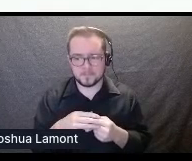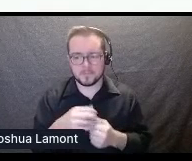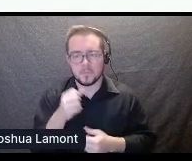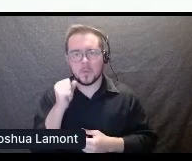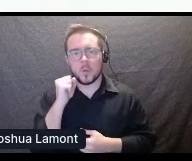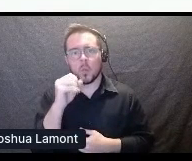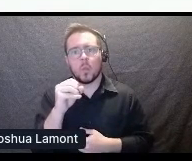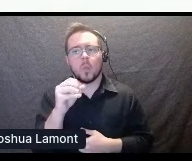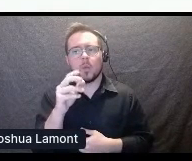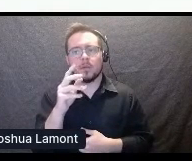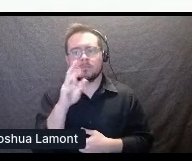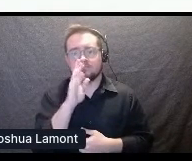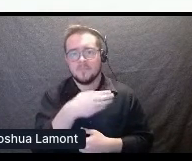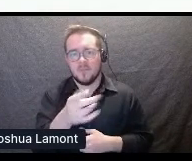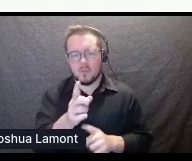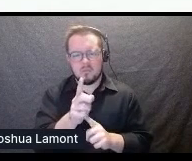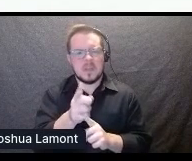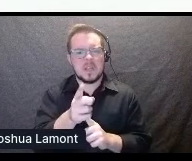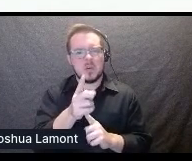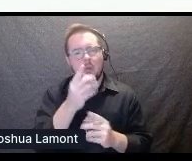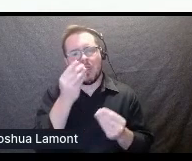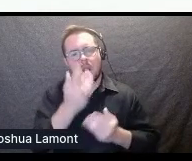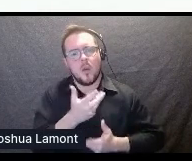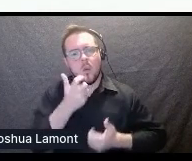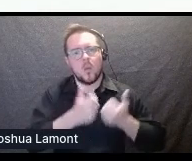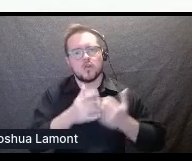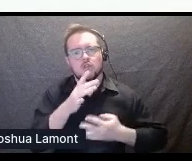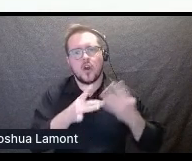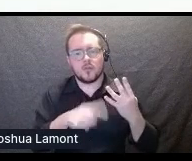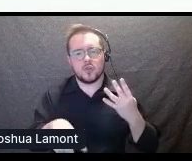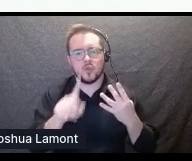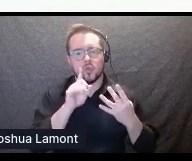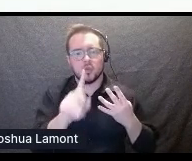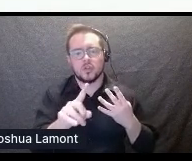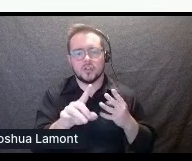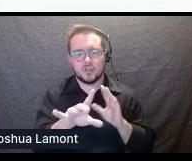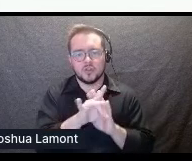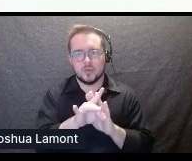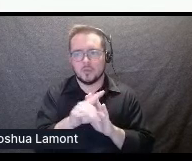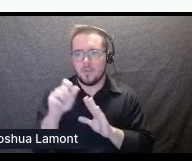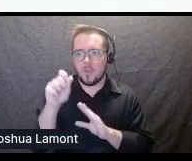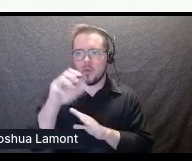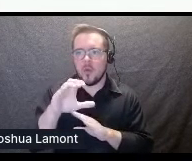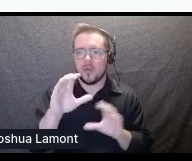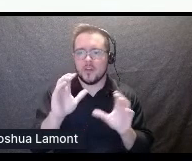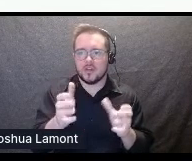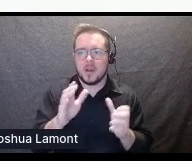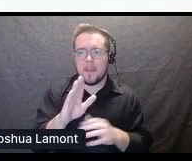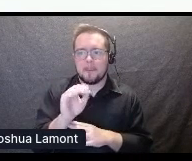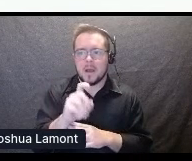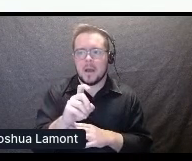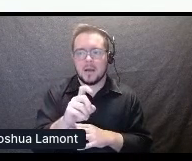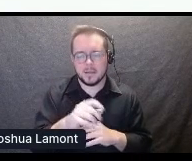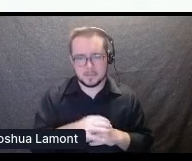So let me give you all a second to let us know which option you would choose. Feel free to throw it in the chat box here on the main